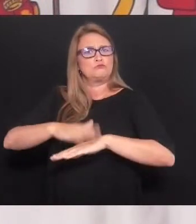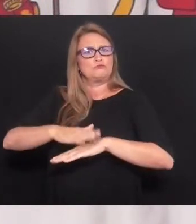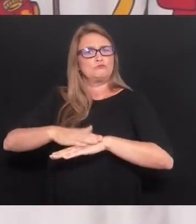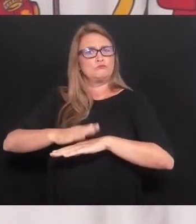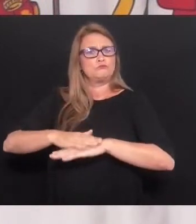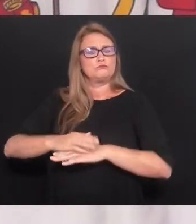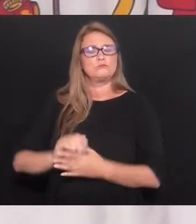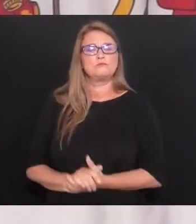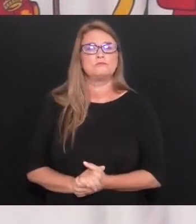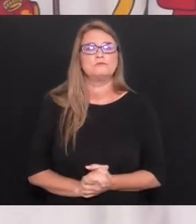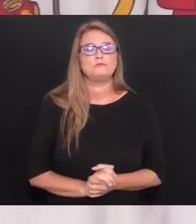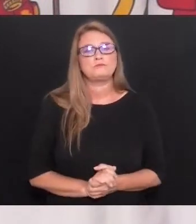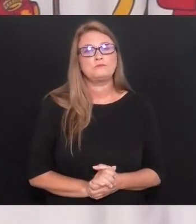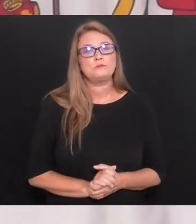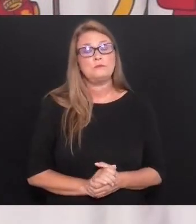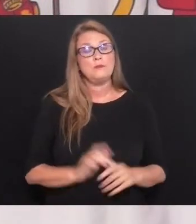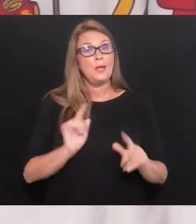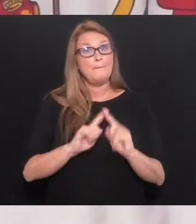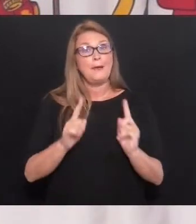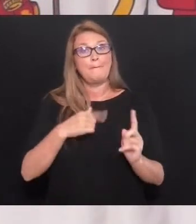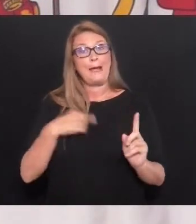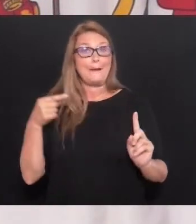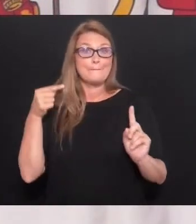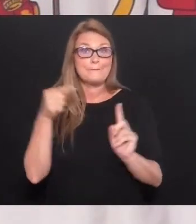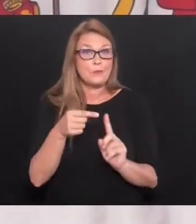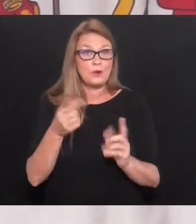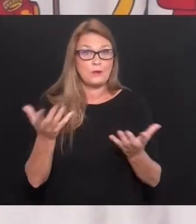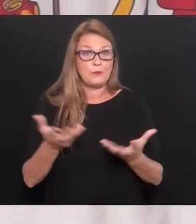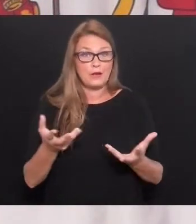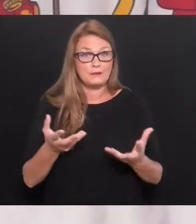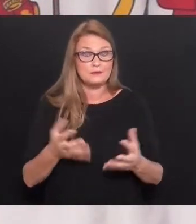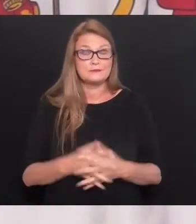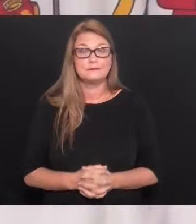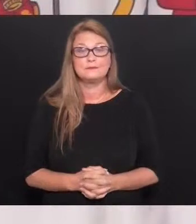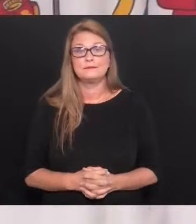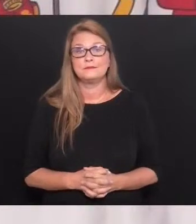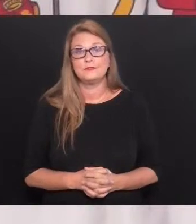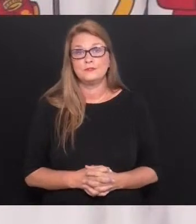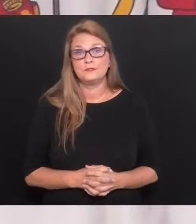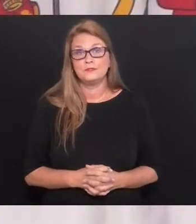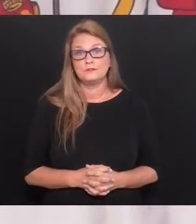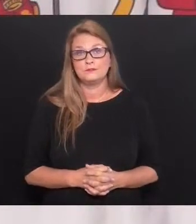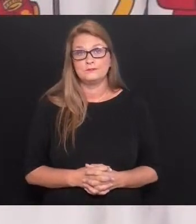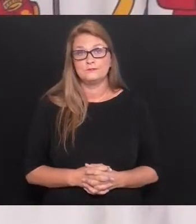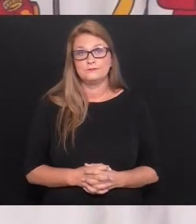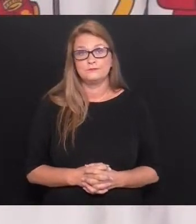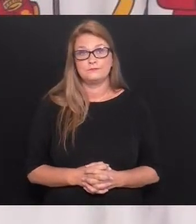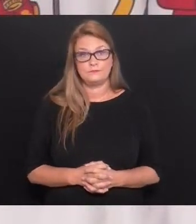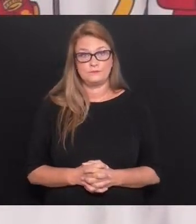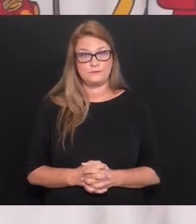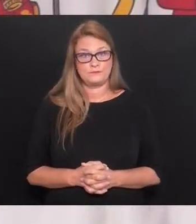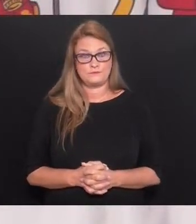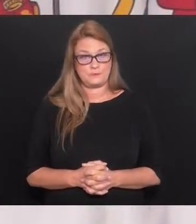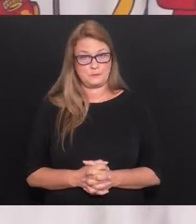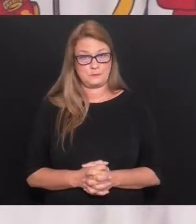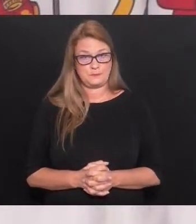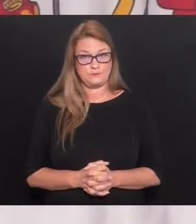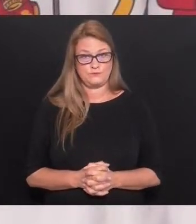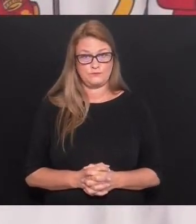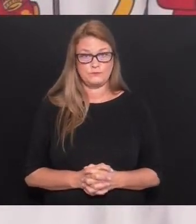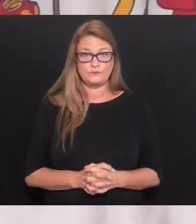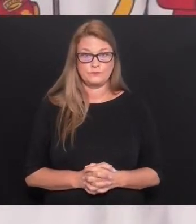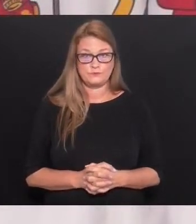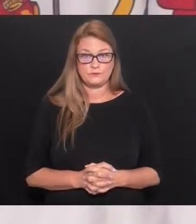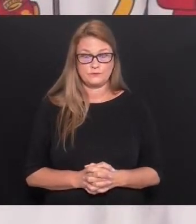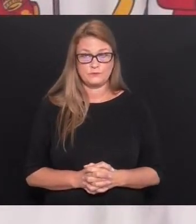Bottom line of what he told me was just this, is that as good as they are, as hopeful as